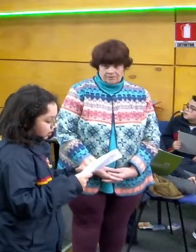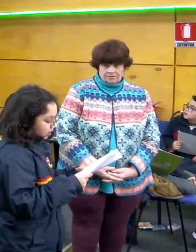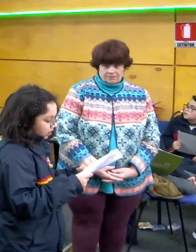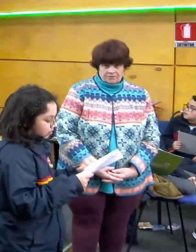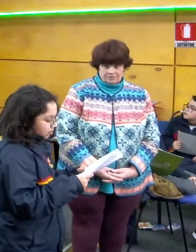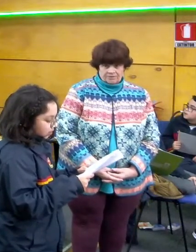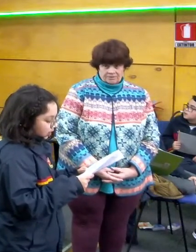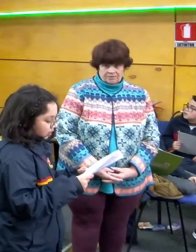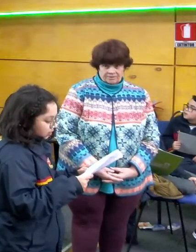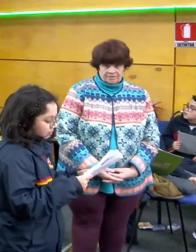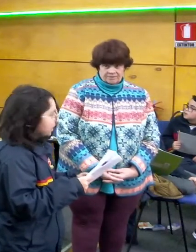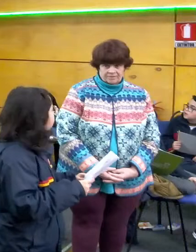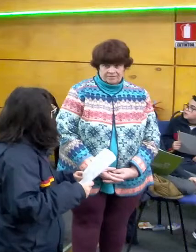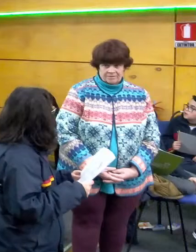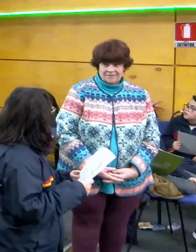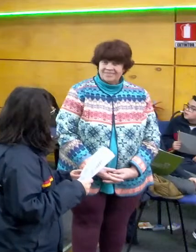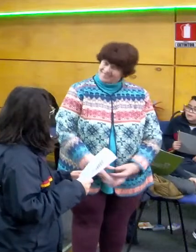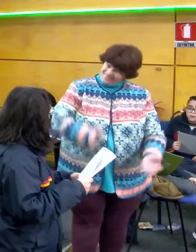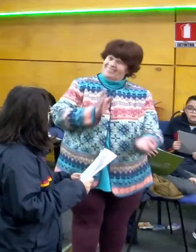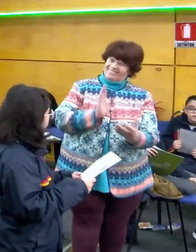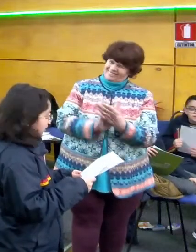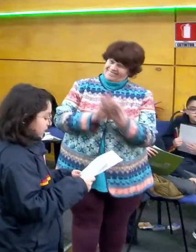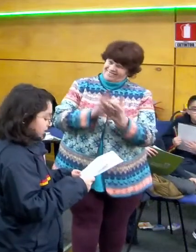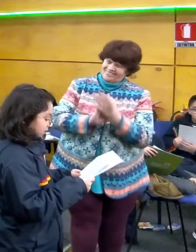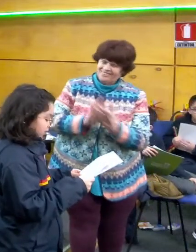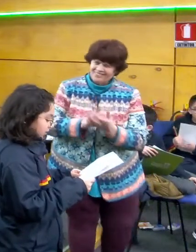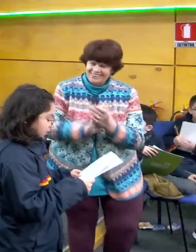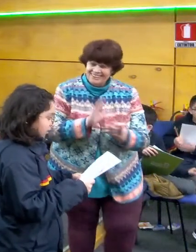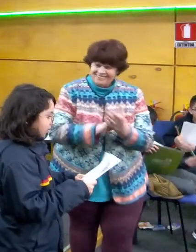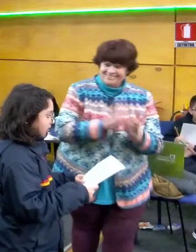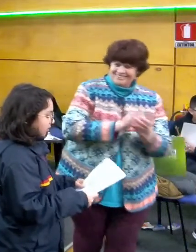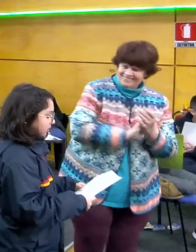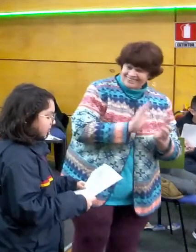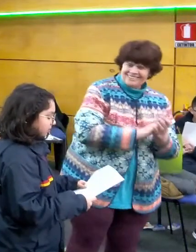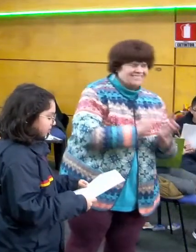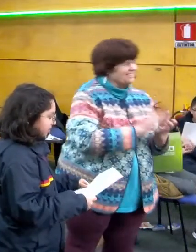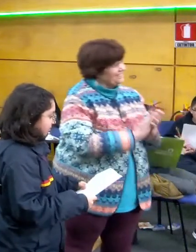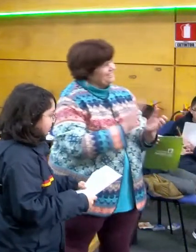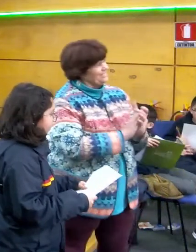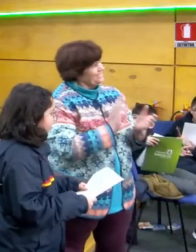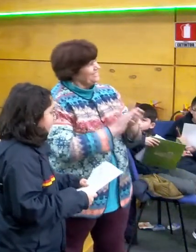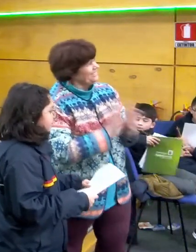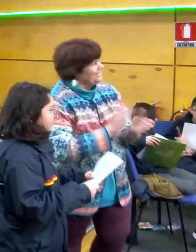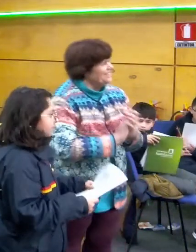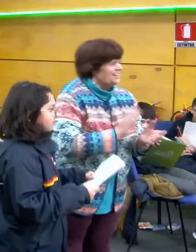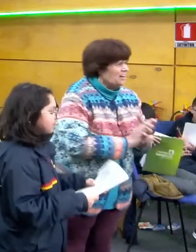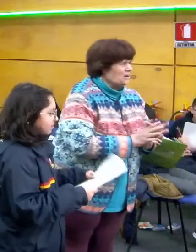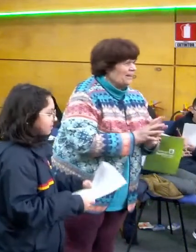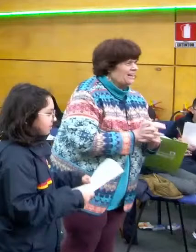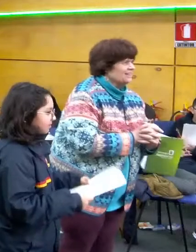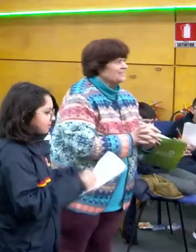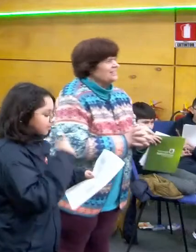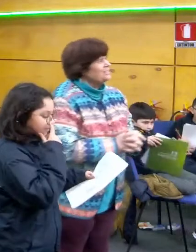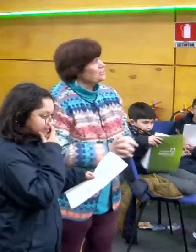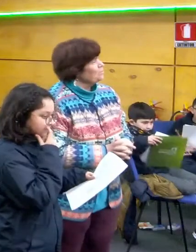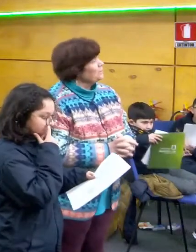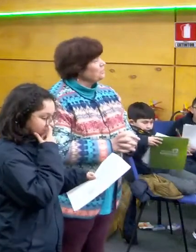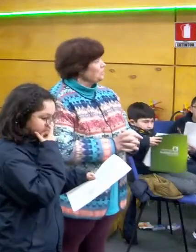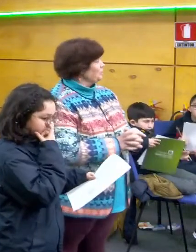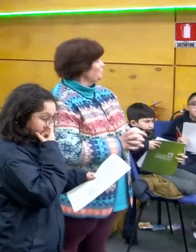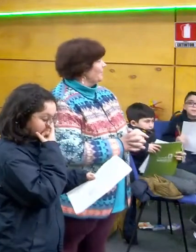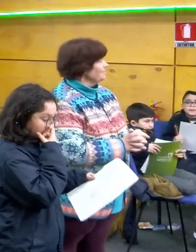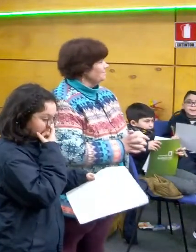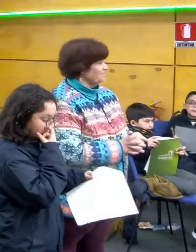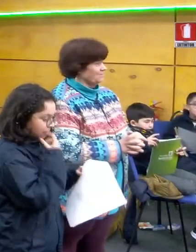when you are my Good. All right. Good. Okay.